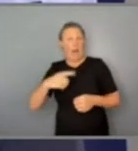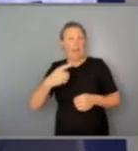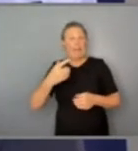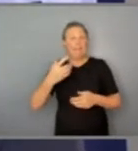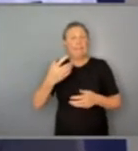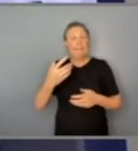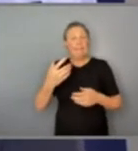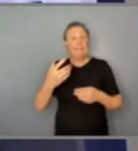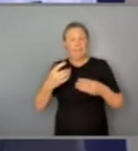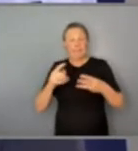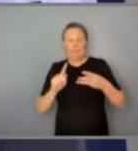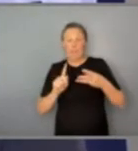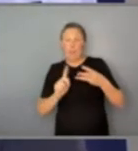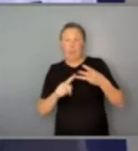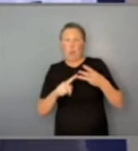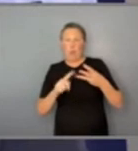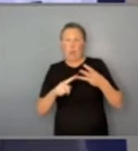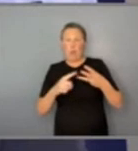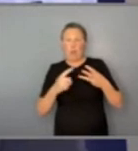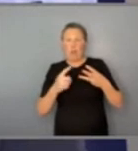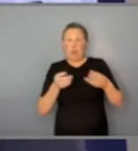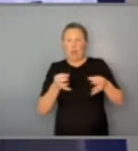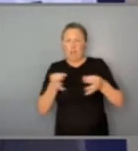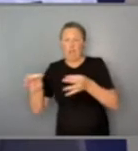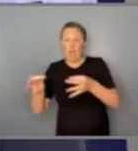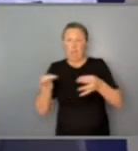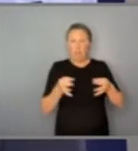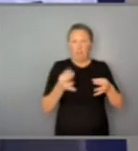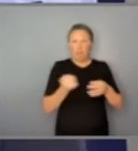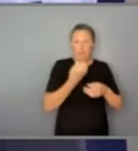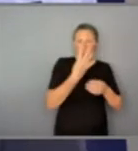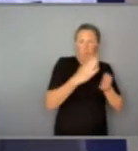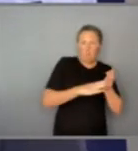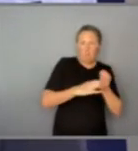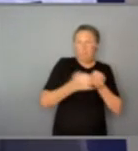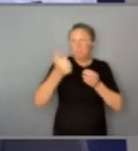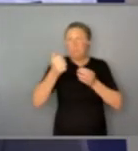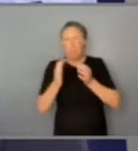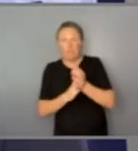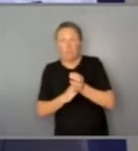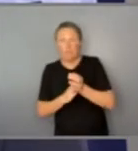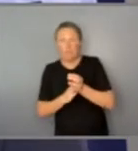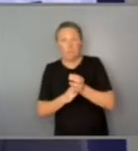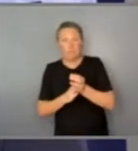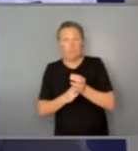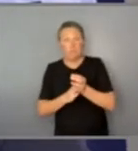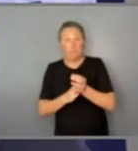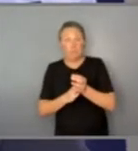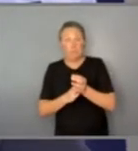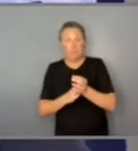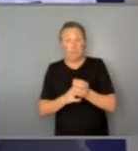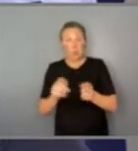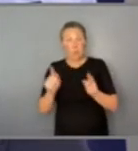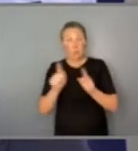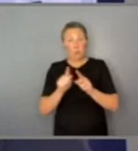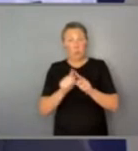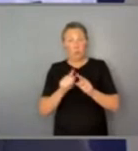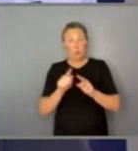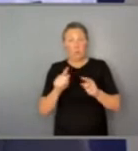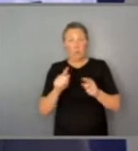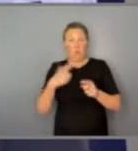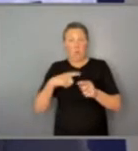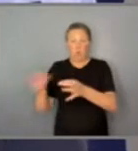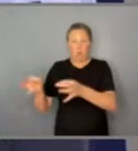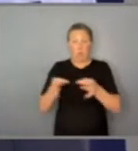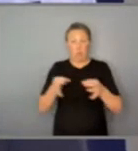dose, and is there any time frame for when Australians could find out whether a third dose will be needed to be considered fully vaccinated? Well, that is what ATAGI is